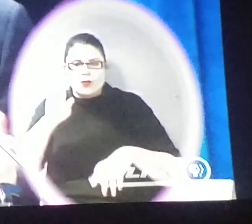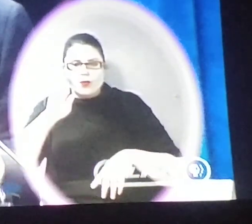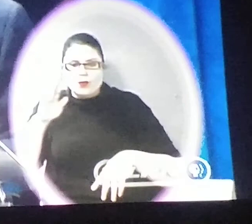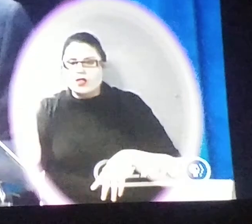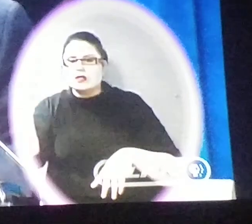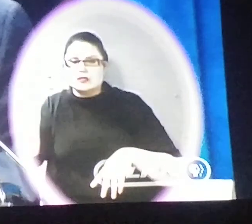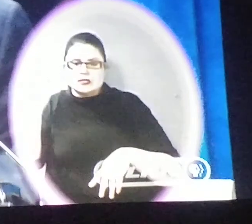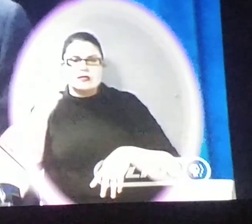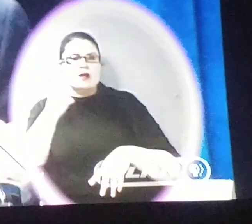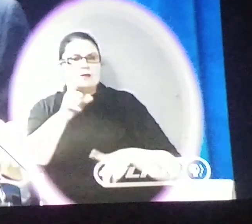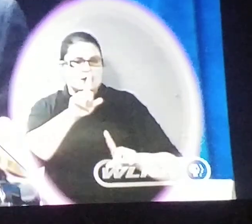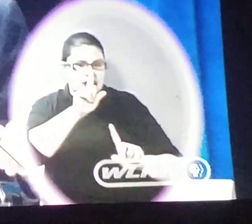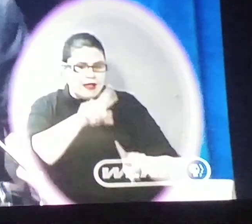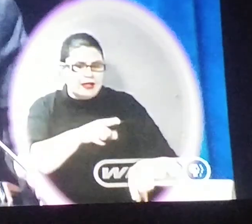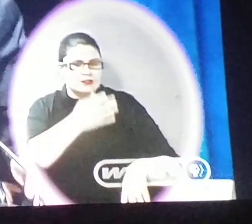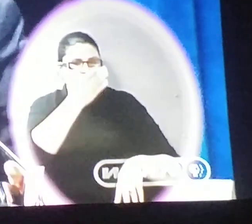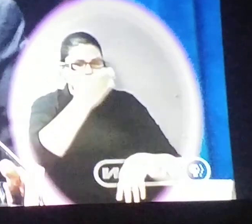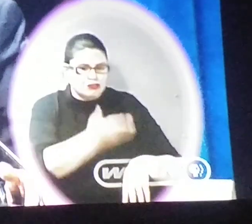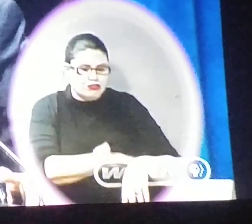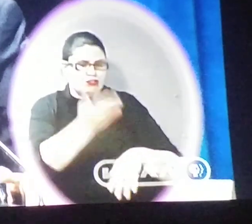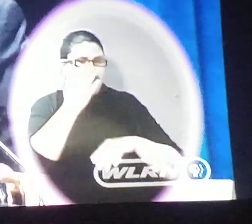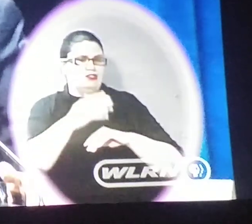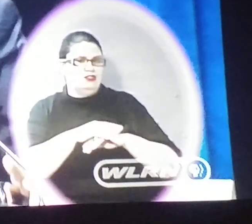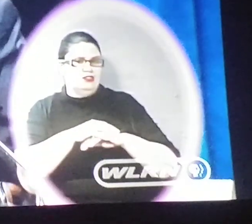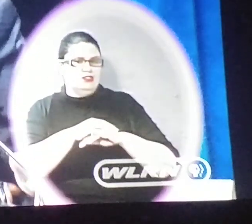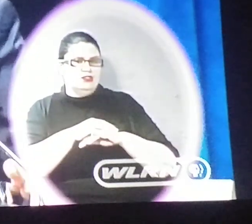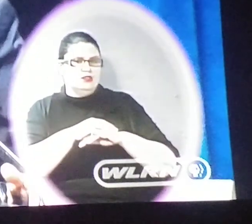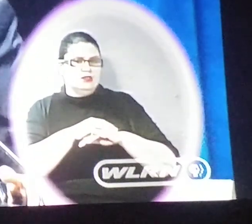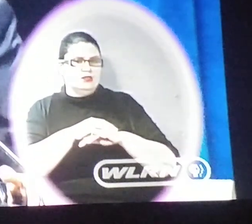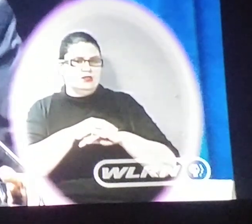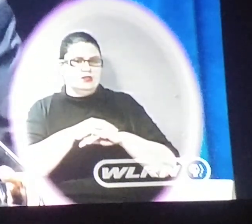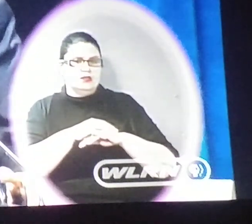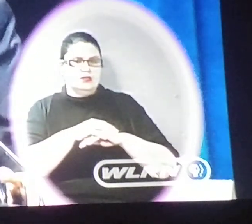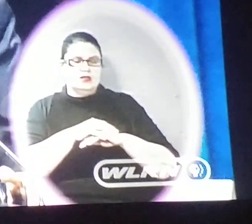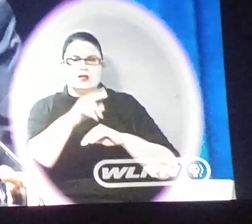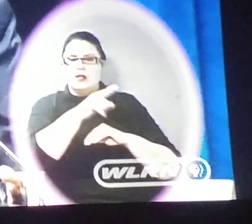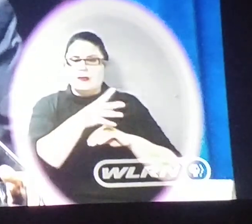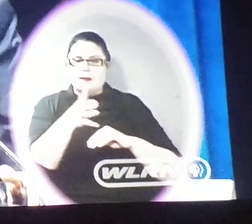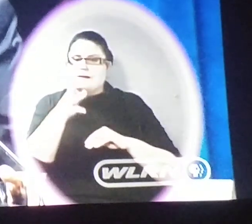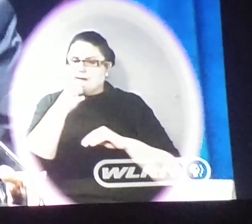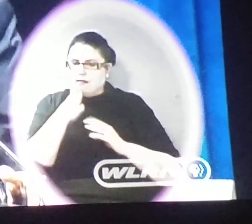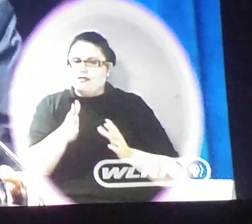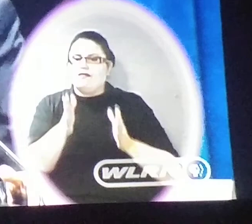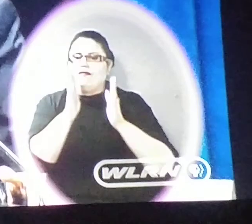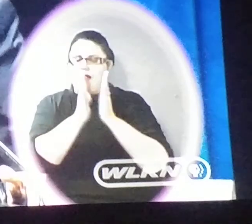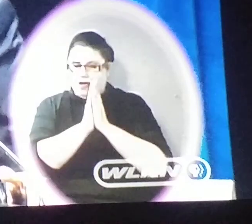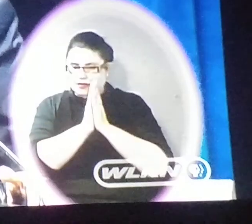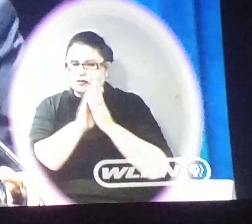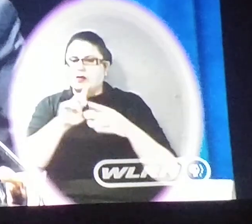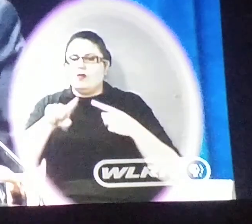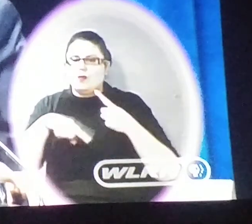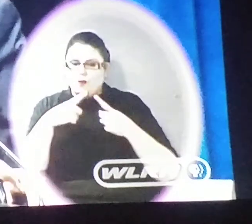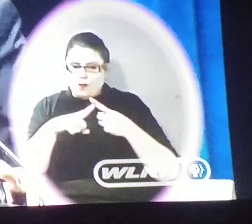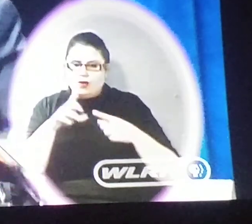but I will not say any more, but that's what the parent has asked, for an answer one way or the